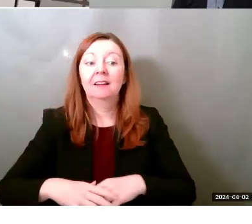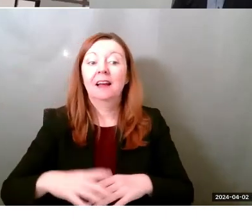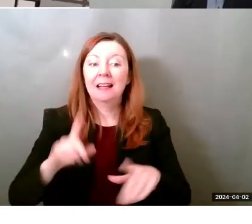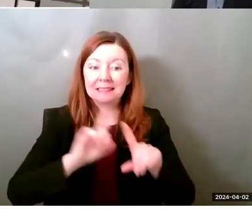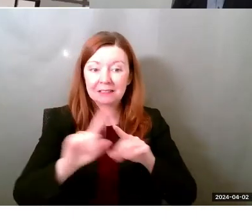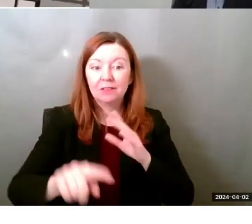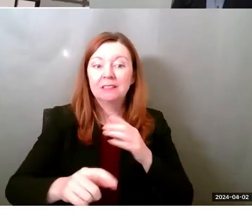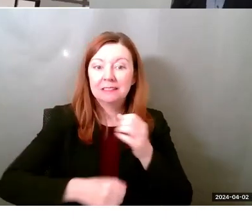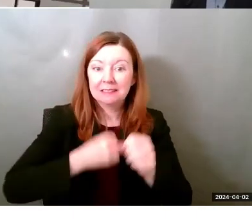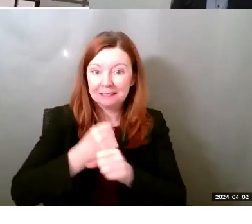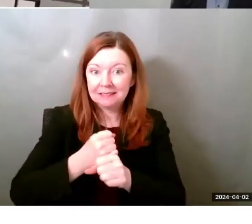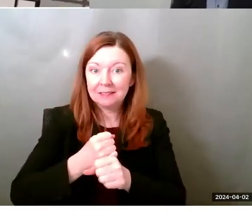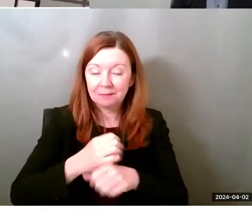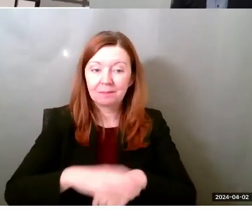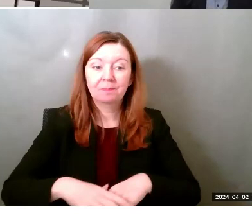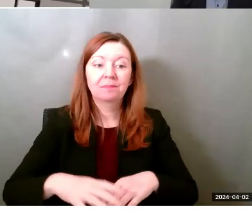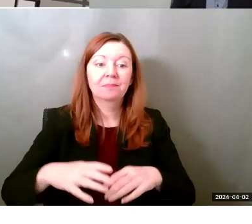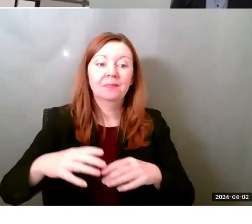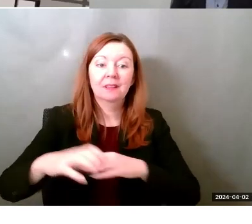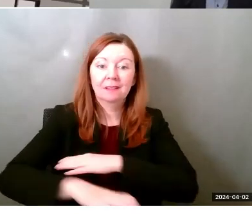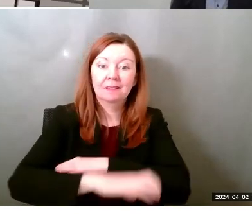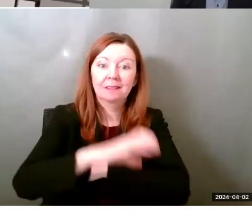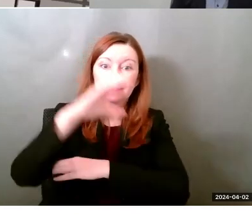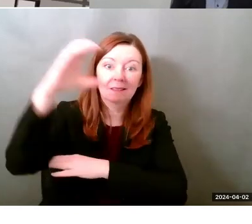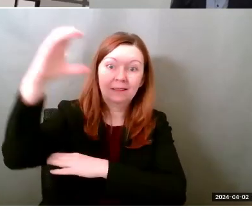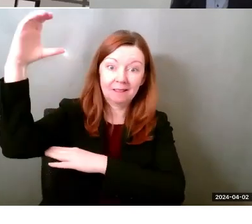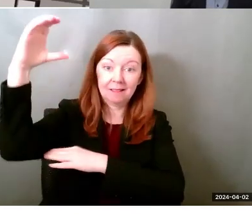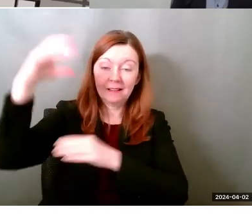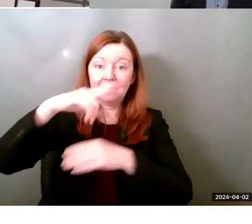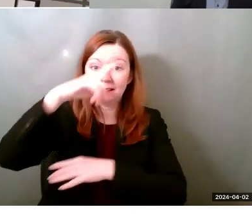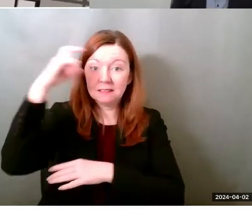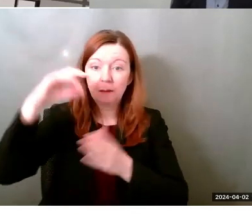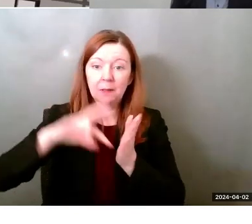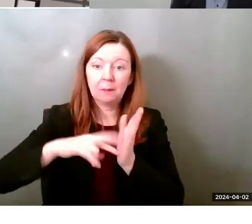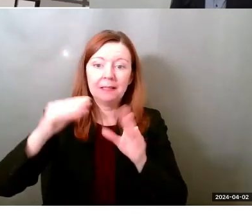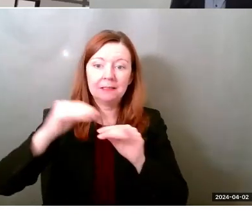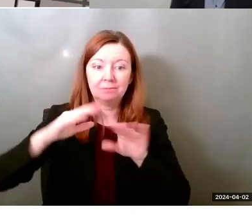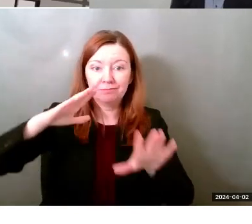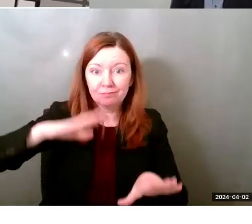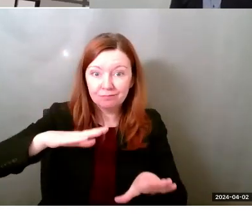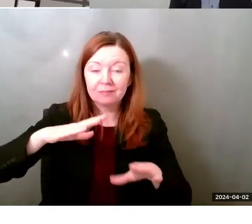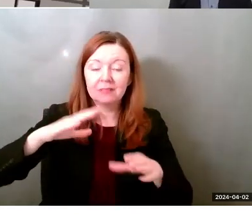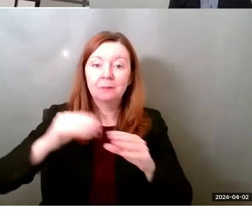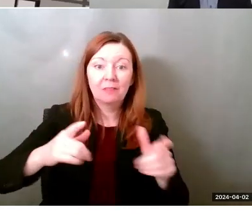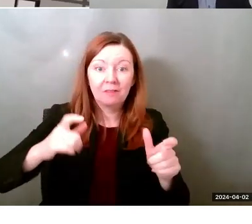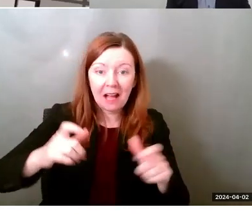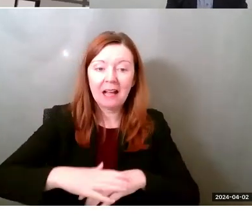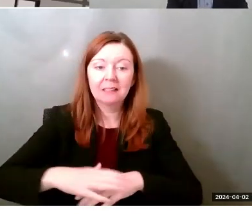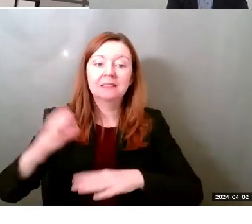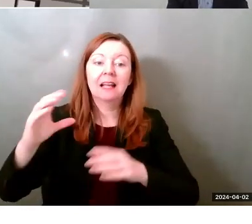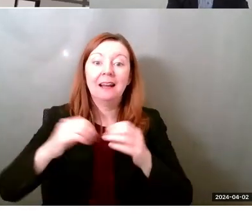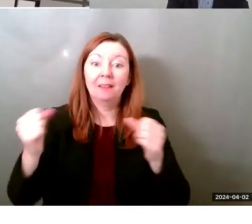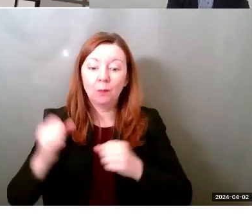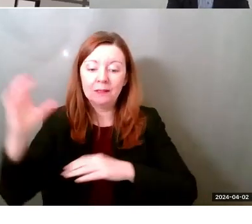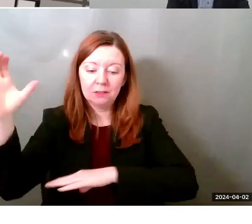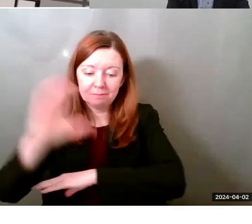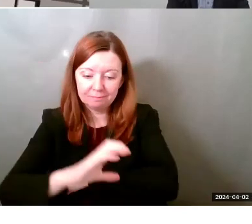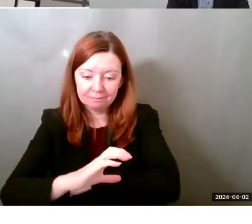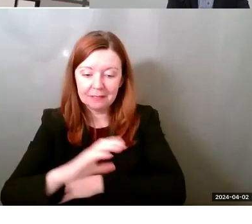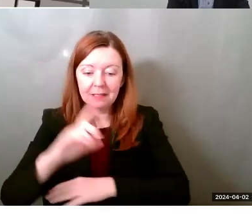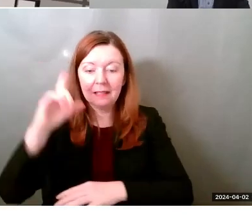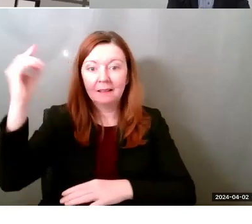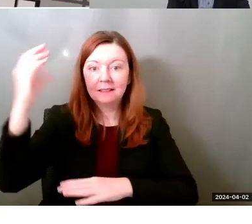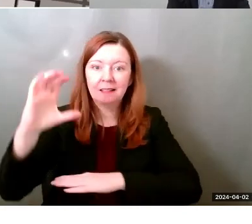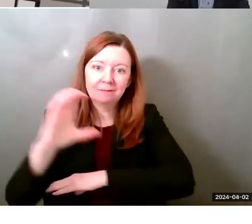year. The sun is higher in the sky in summer, which creates shorter shadows cast during the day, and lower in the winter, where the sun is lower